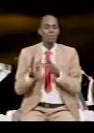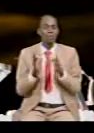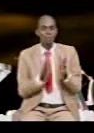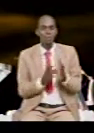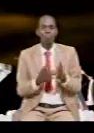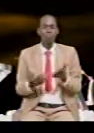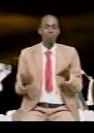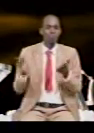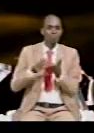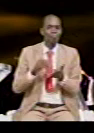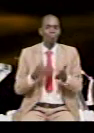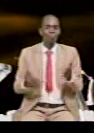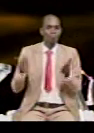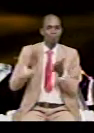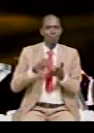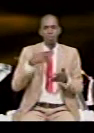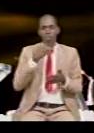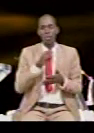that